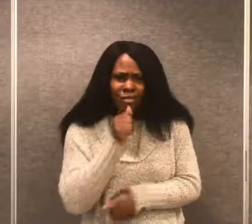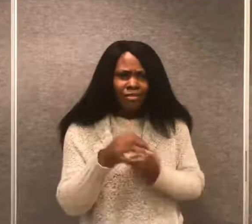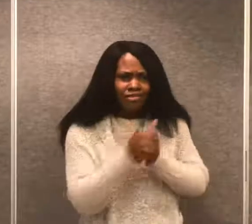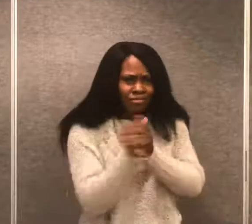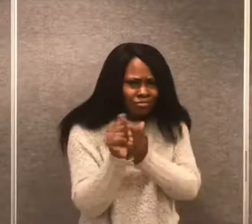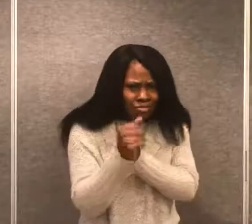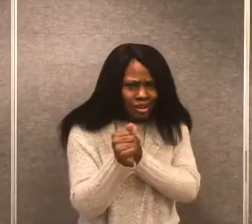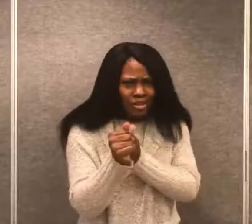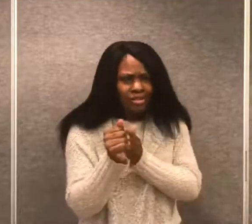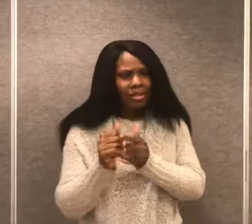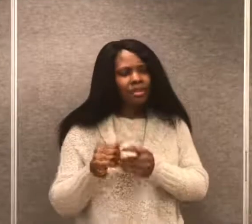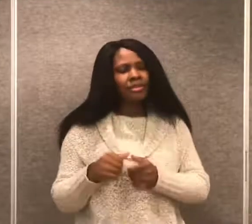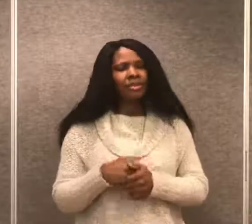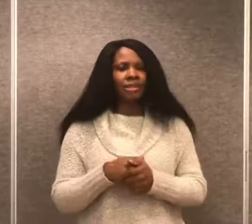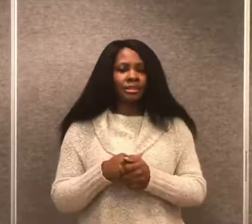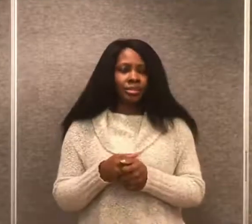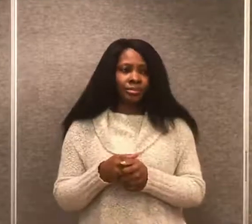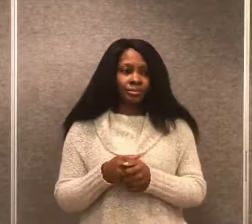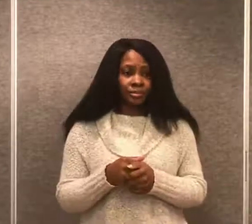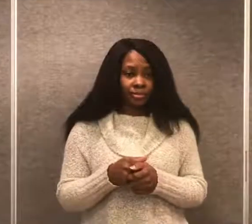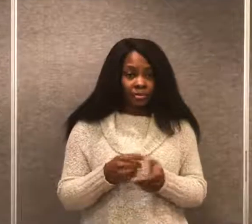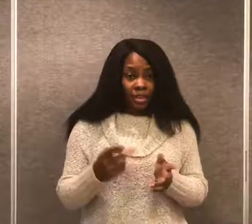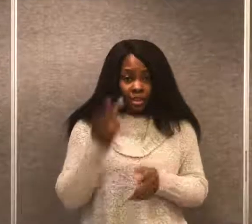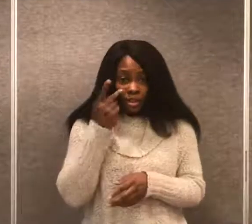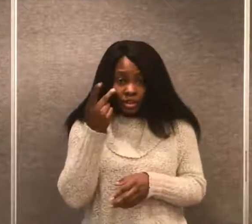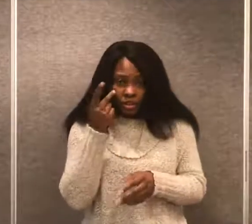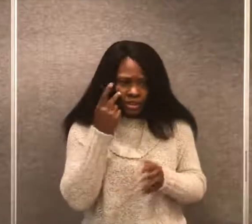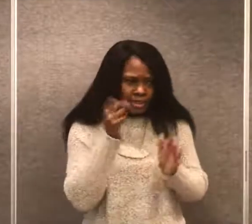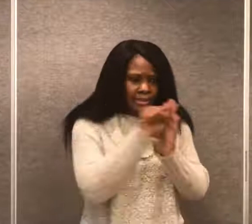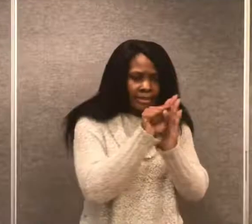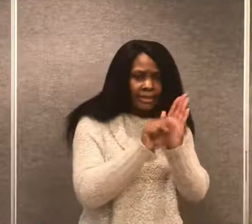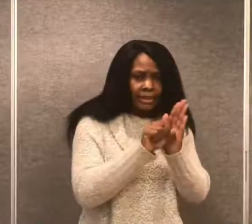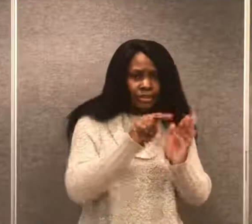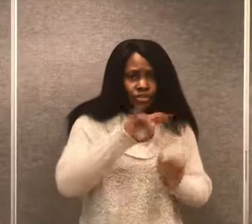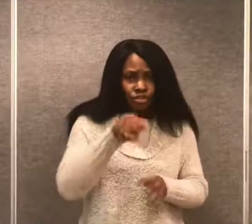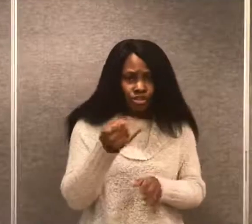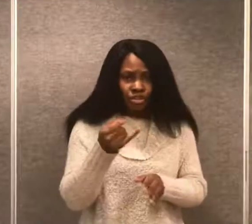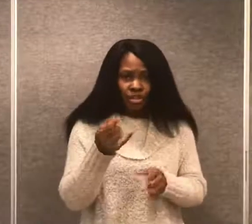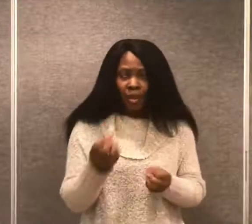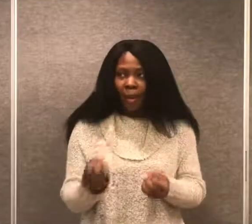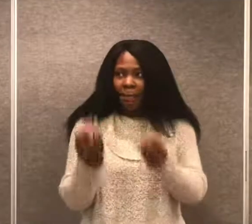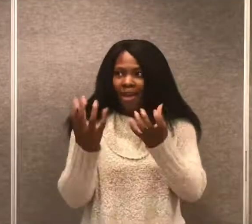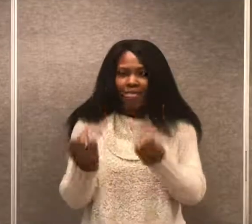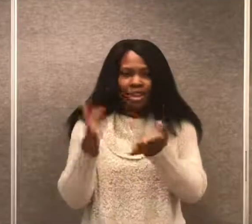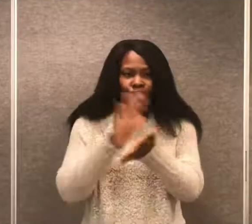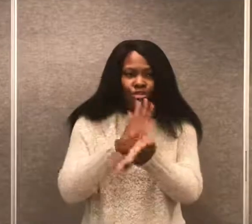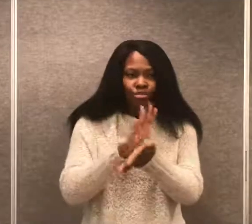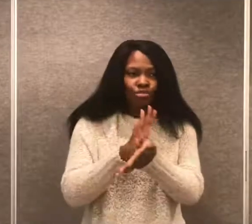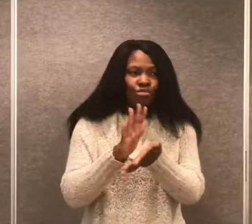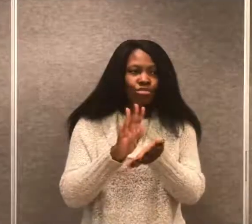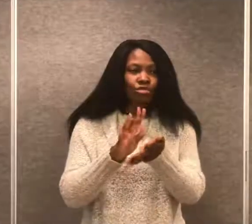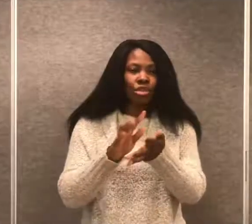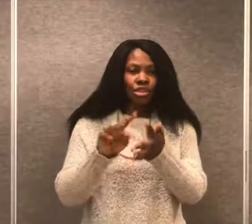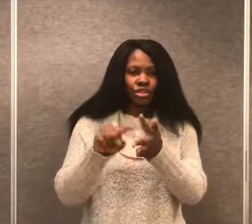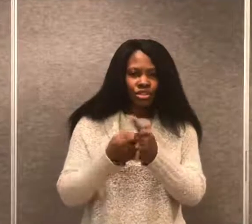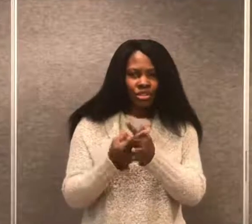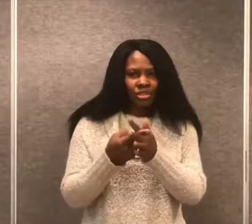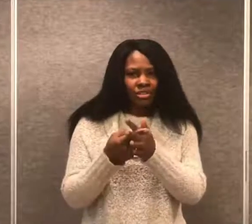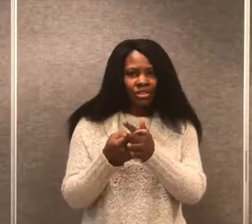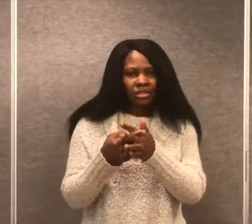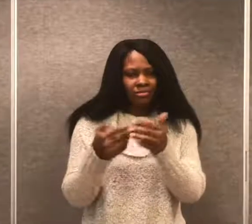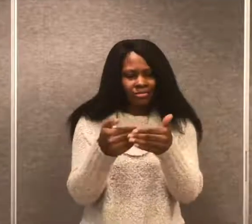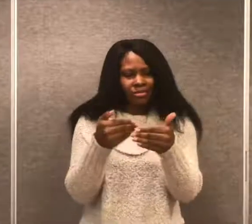please adjust and adapt. As you start to see around the state of New Jersey, many school districts are starting to move and push their days back to